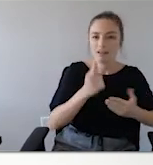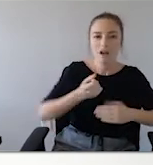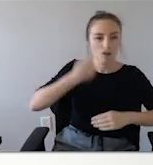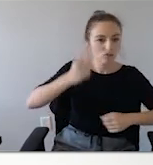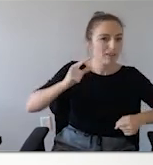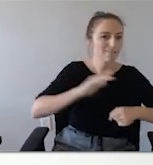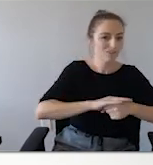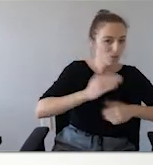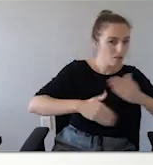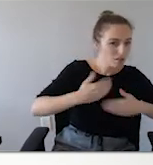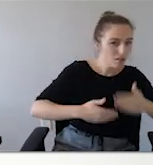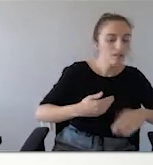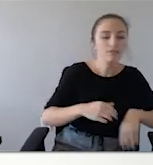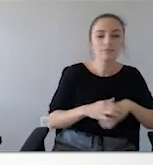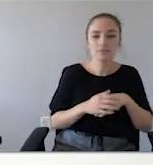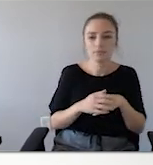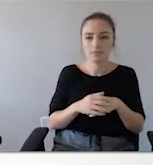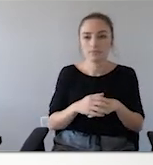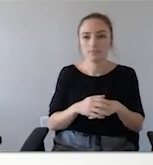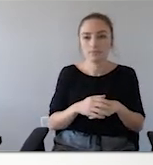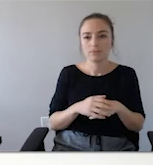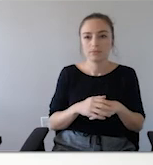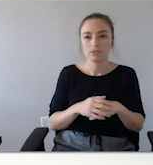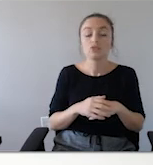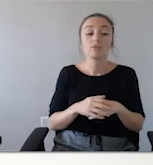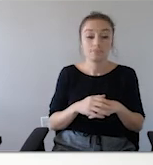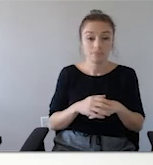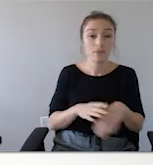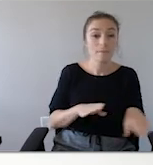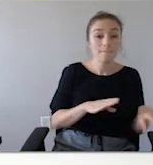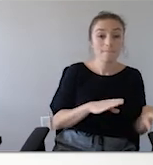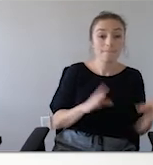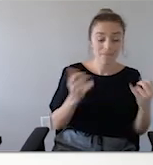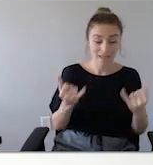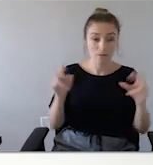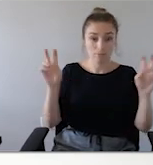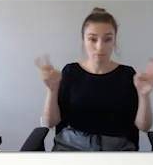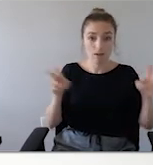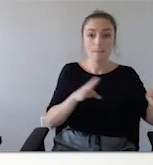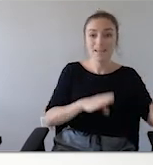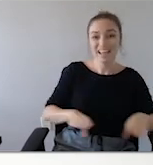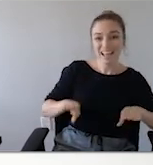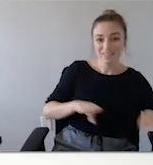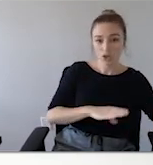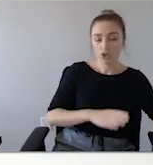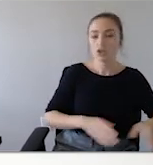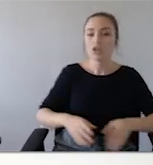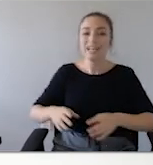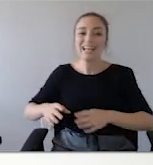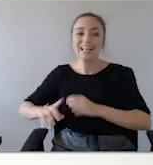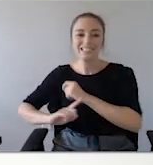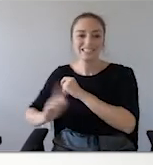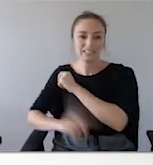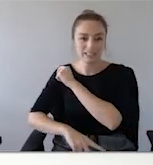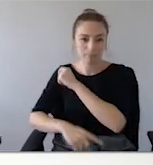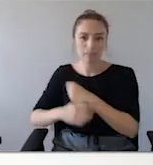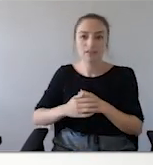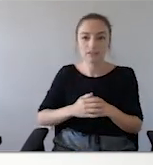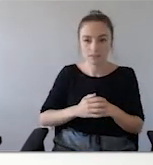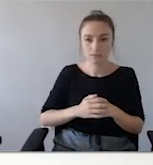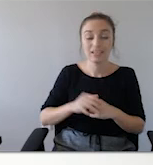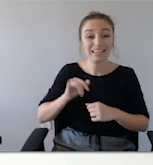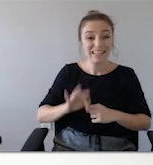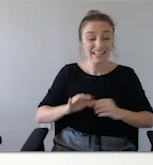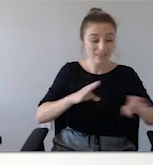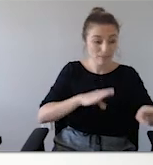needs to be documented in IEP and a functional behavior plan created, or a functional behavior assessment done,